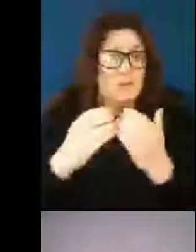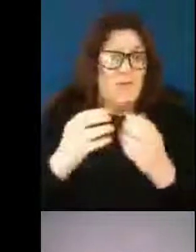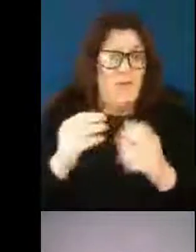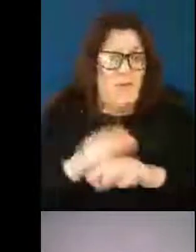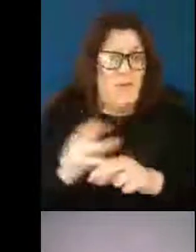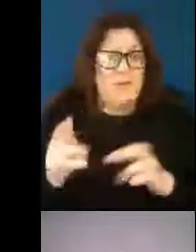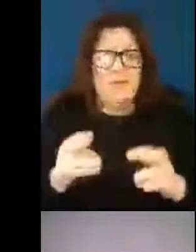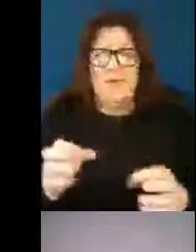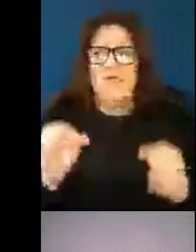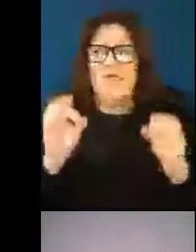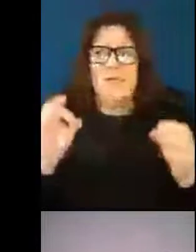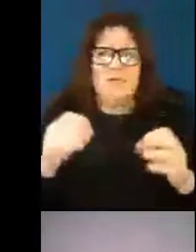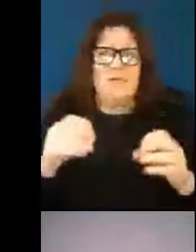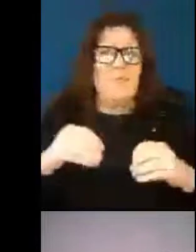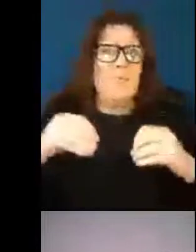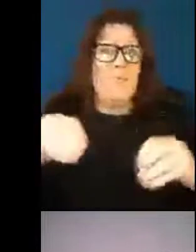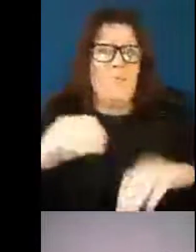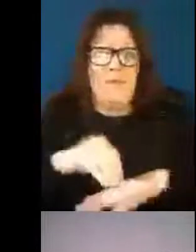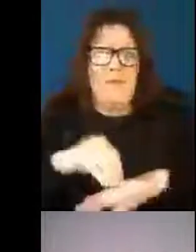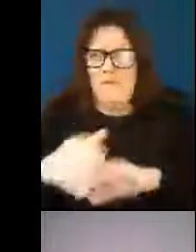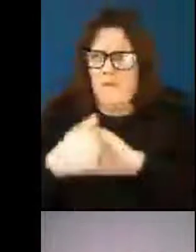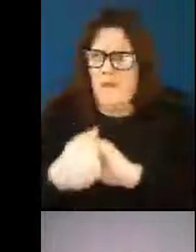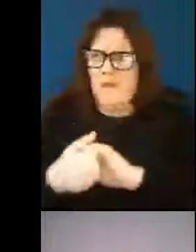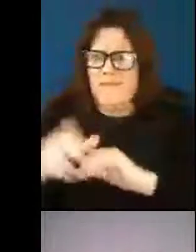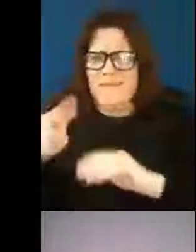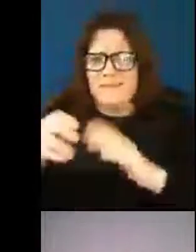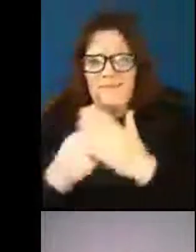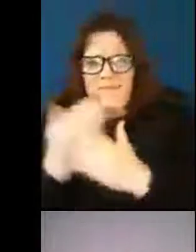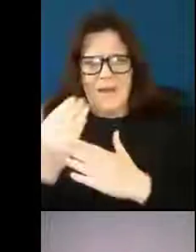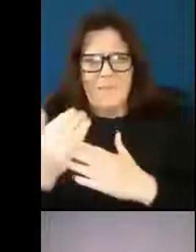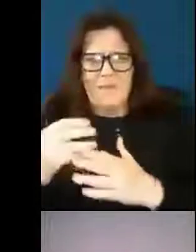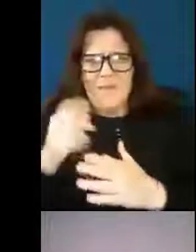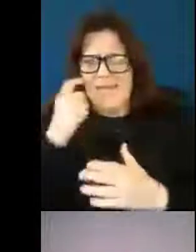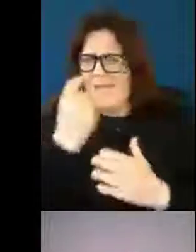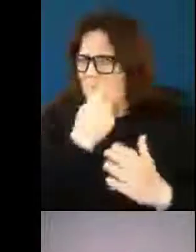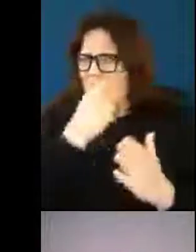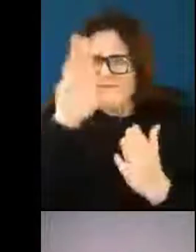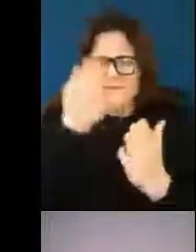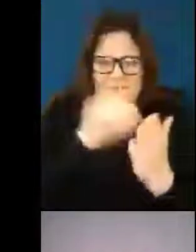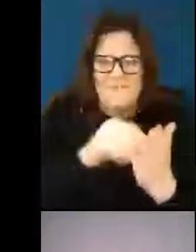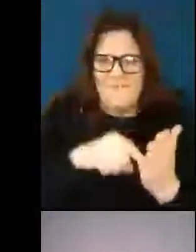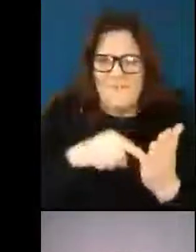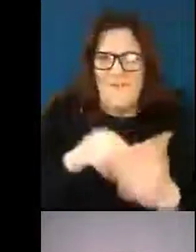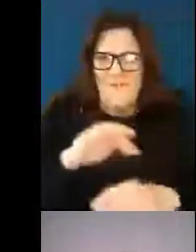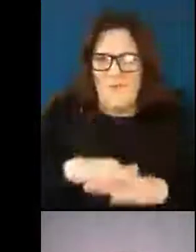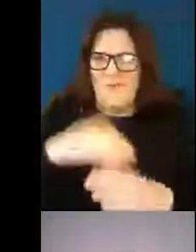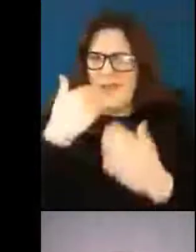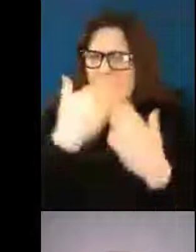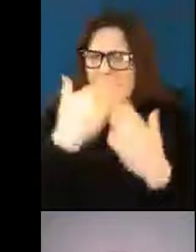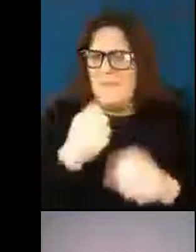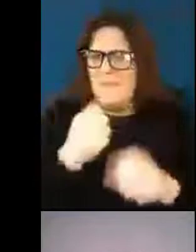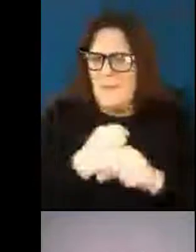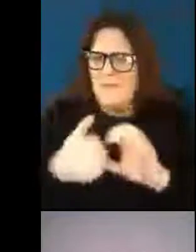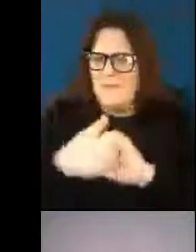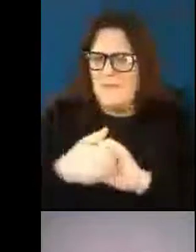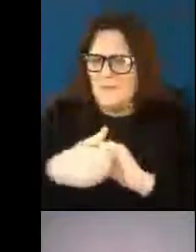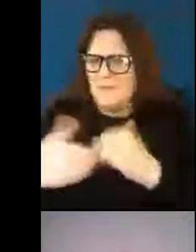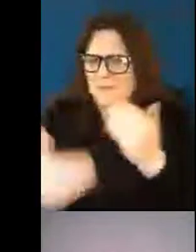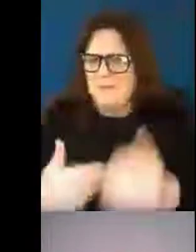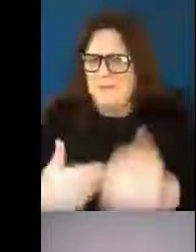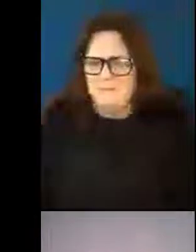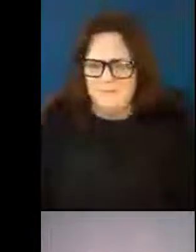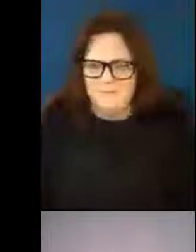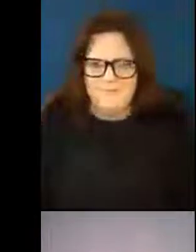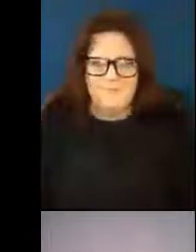vehicle for colleagues to be able to develop an evidential base for their claims on fellowships.